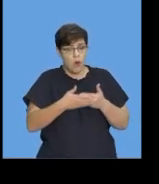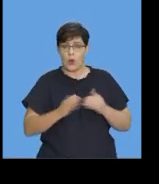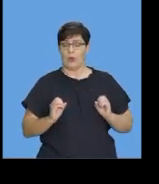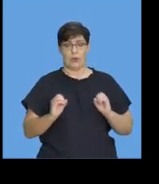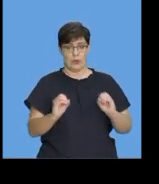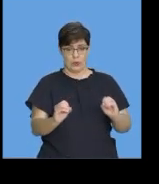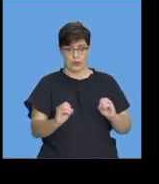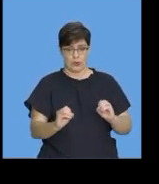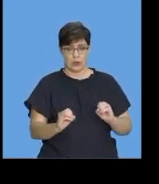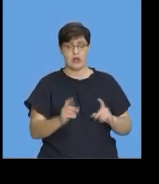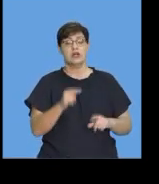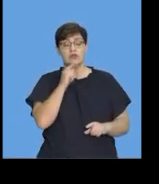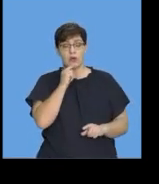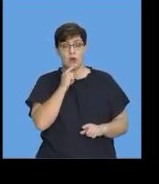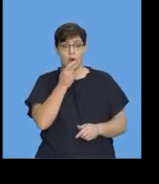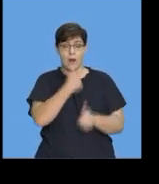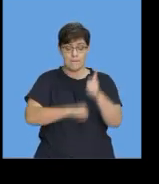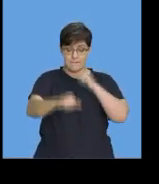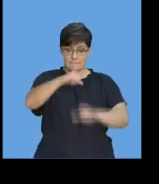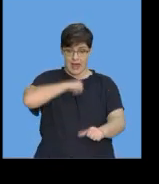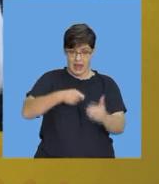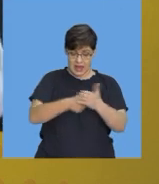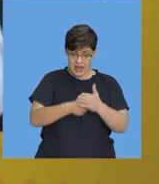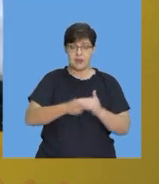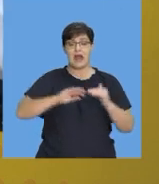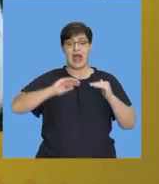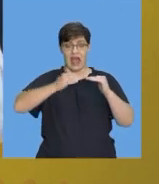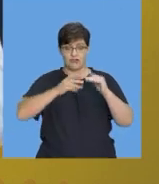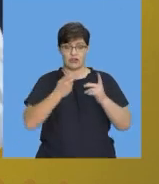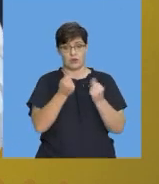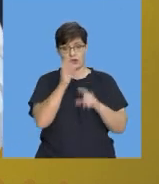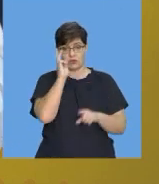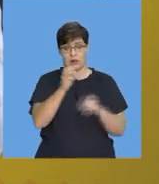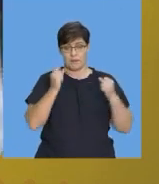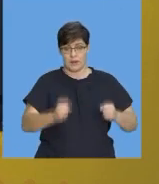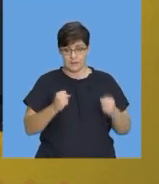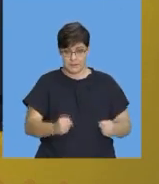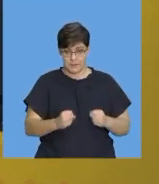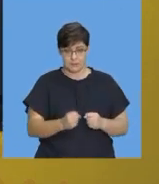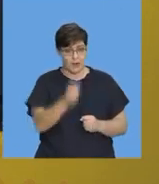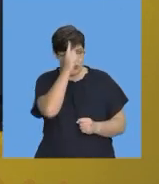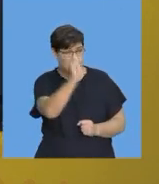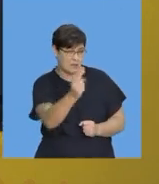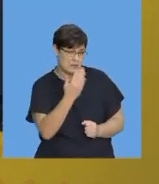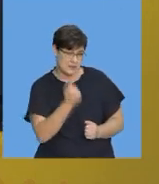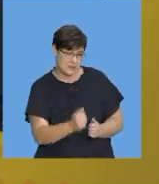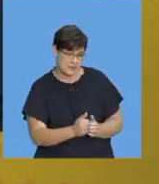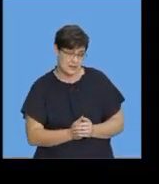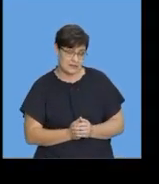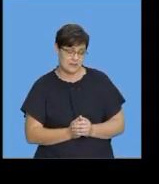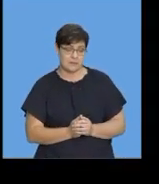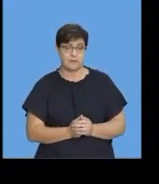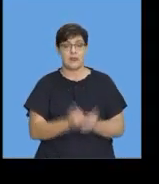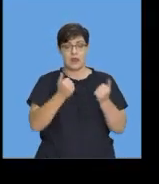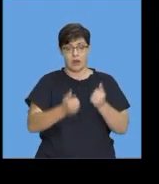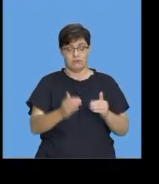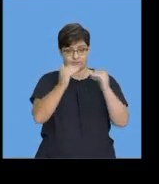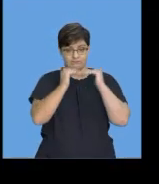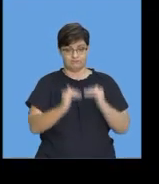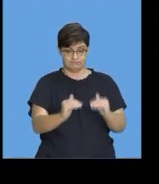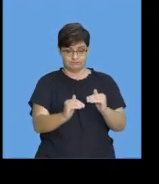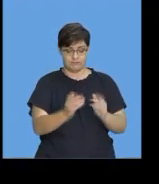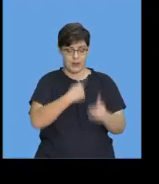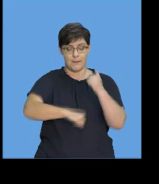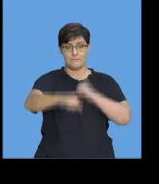repurchase will be at the average price. Please remember that. Okay. Now we come to the